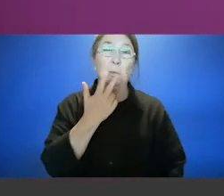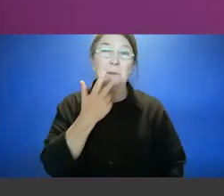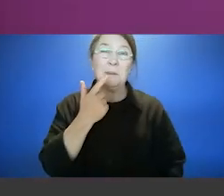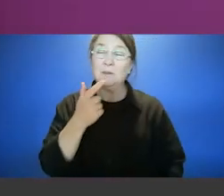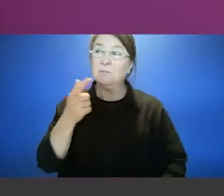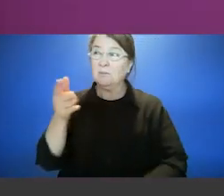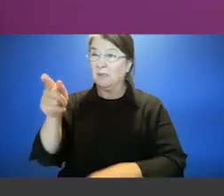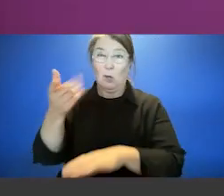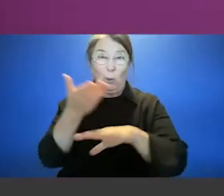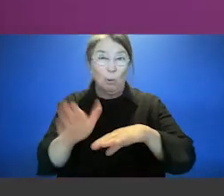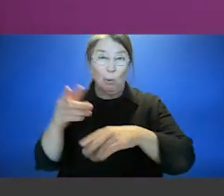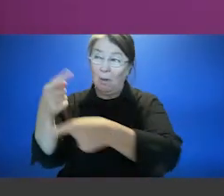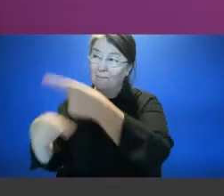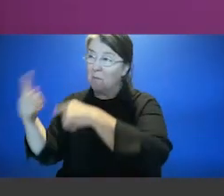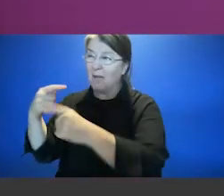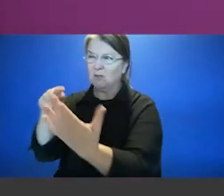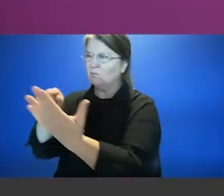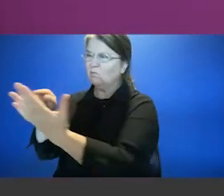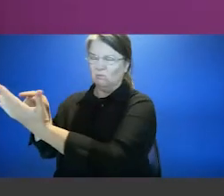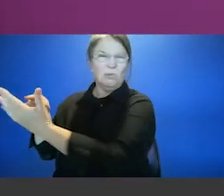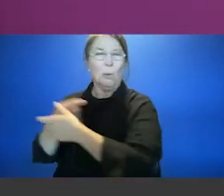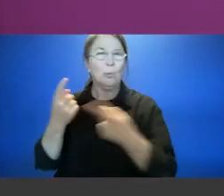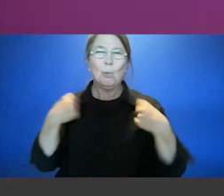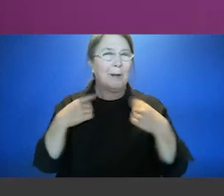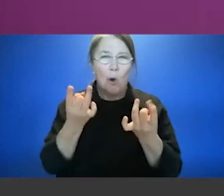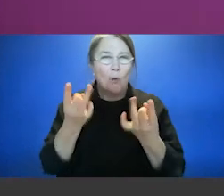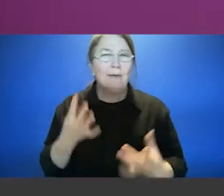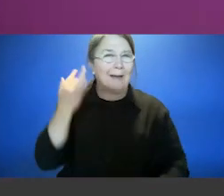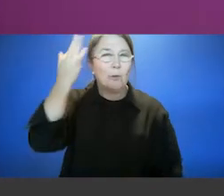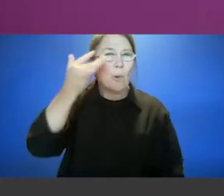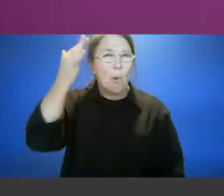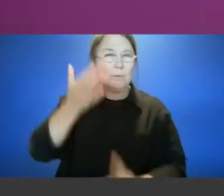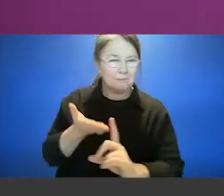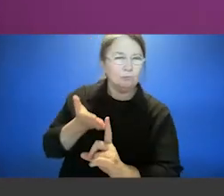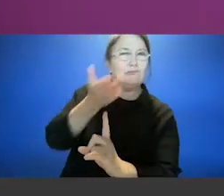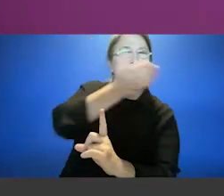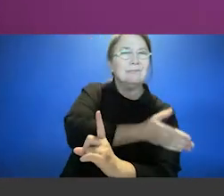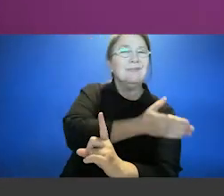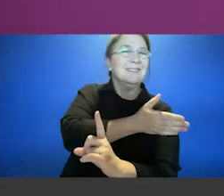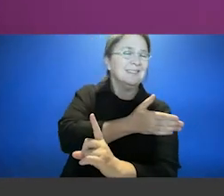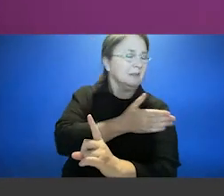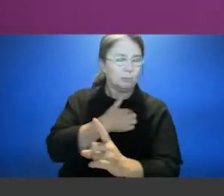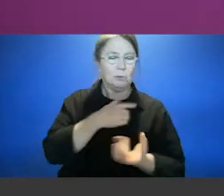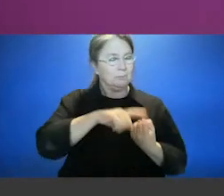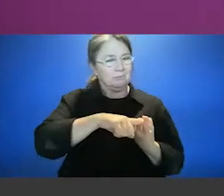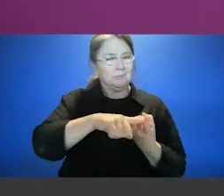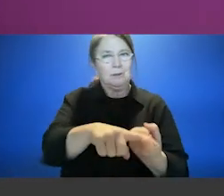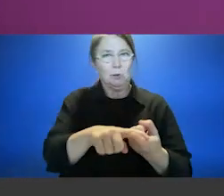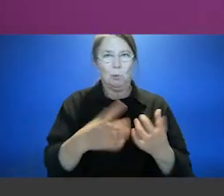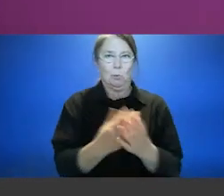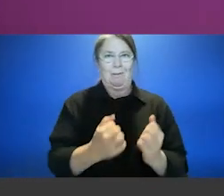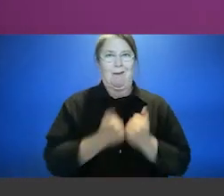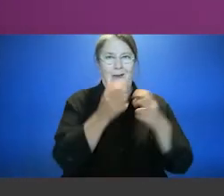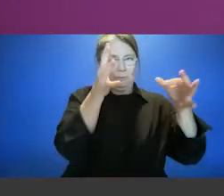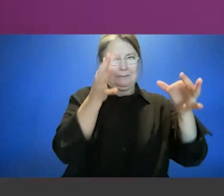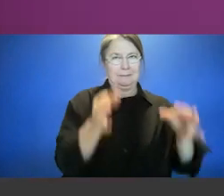information, that information has been considered before, it would not change the outcome already made on that case.